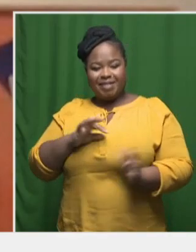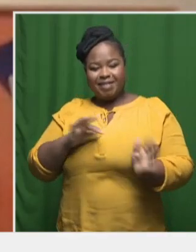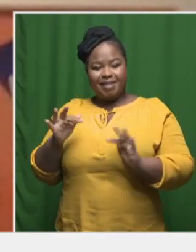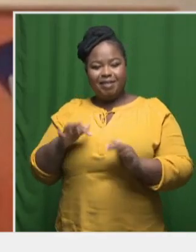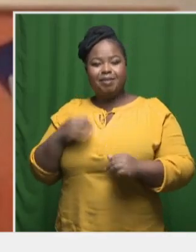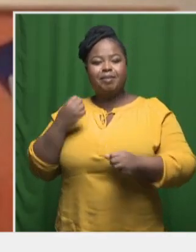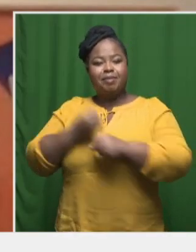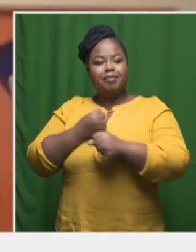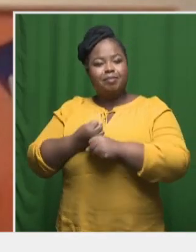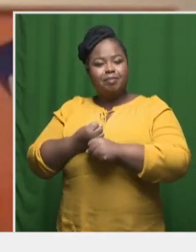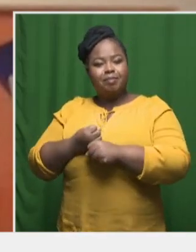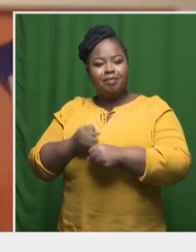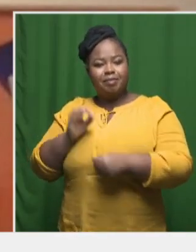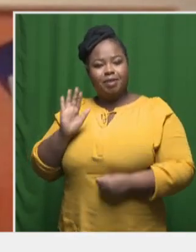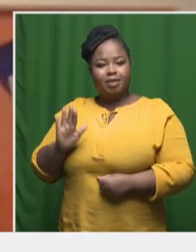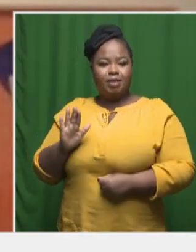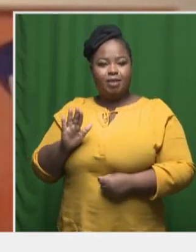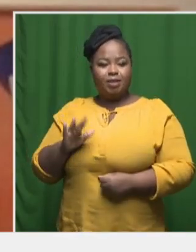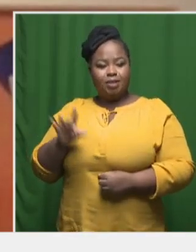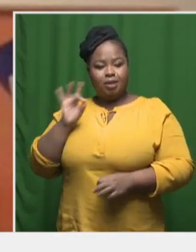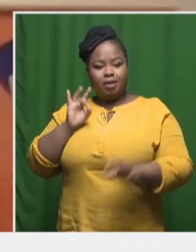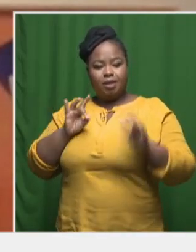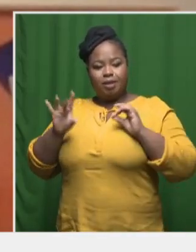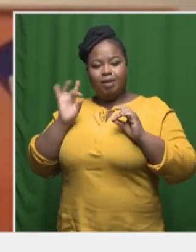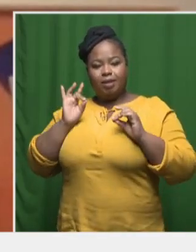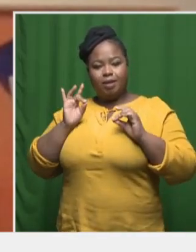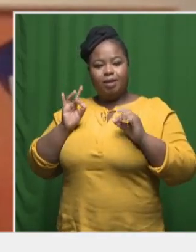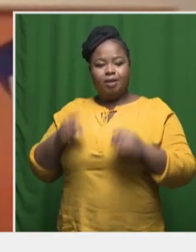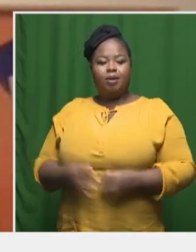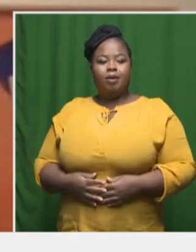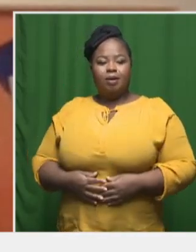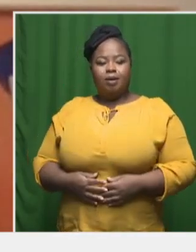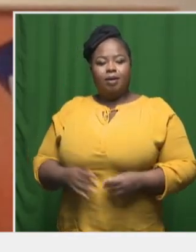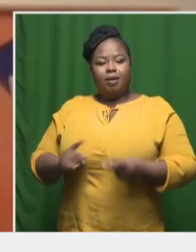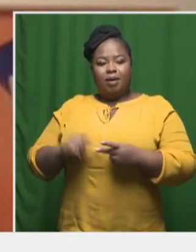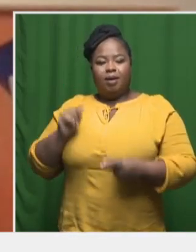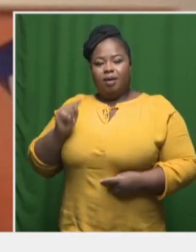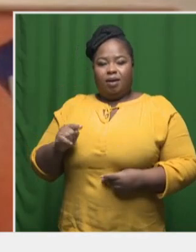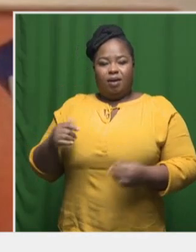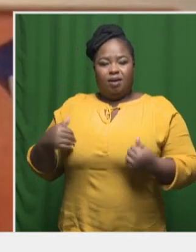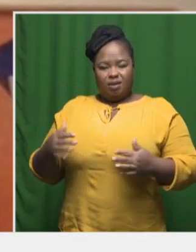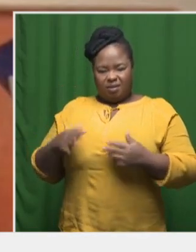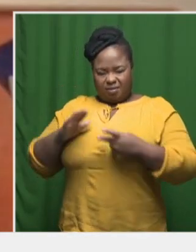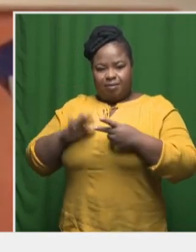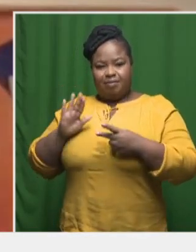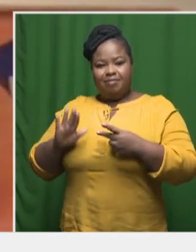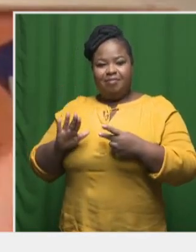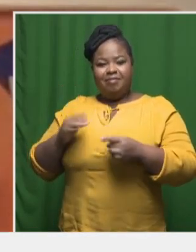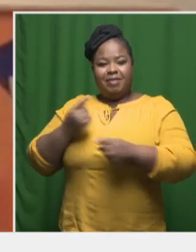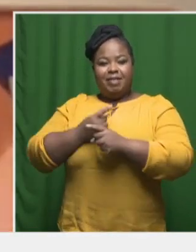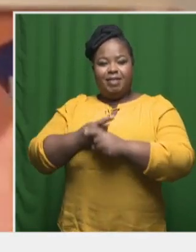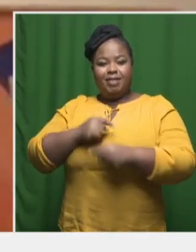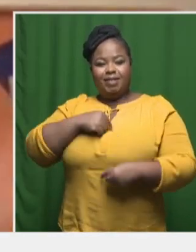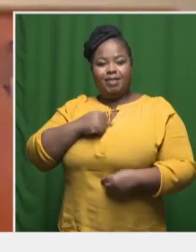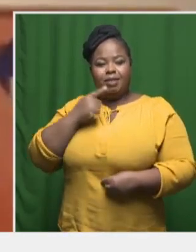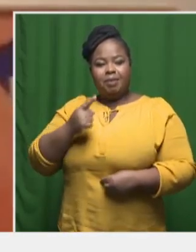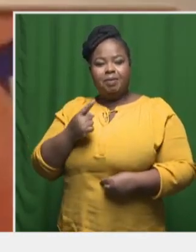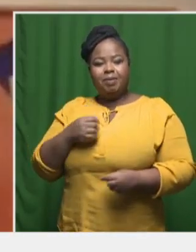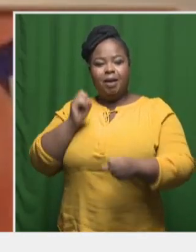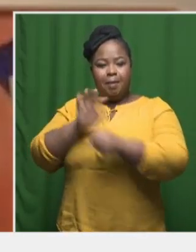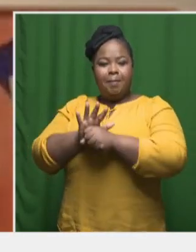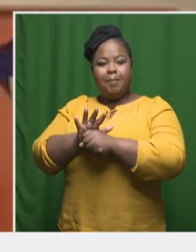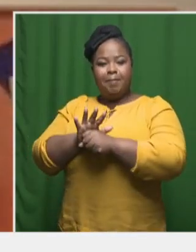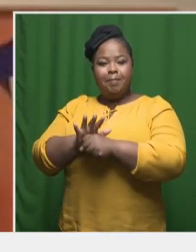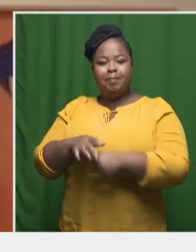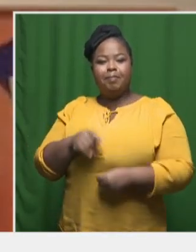better systems? How do we choose better materials? How do we stop creating so much stuff? And then also that is then having an impact on